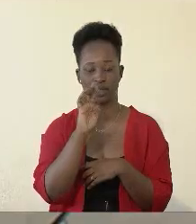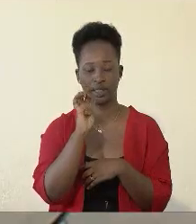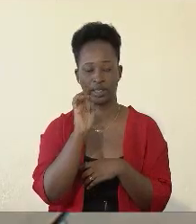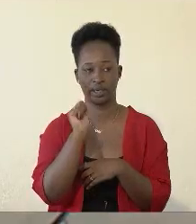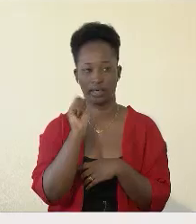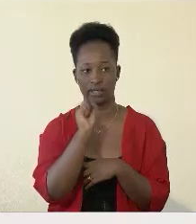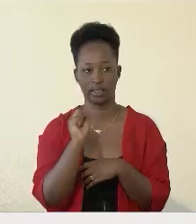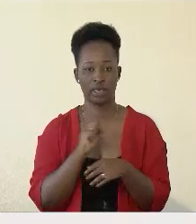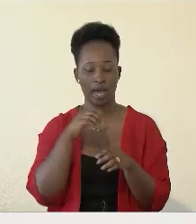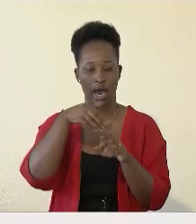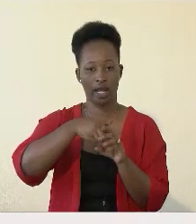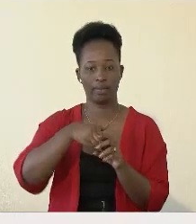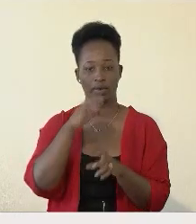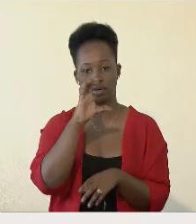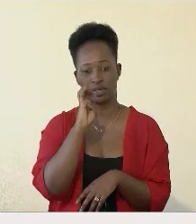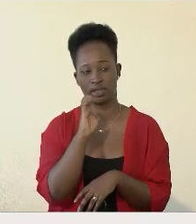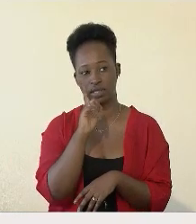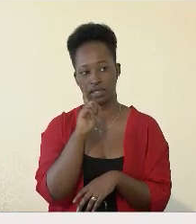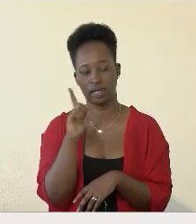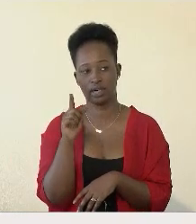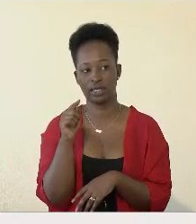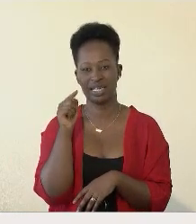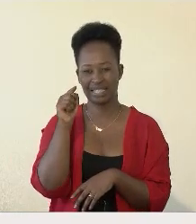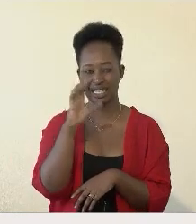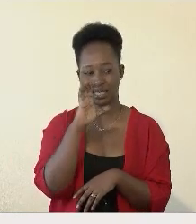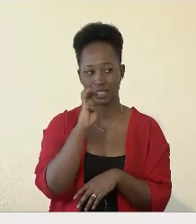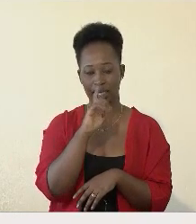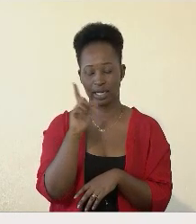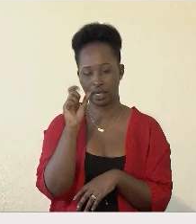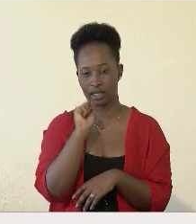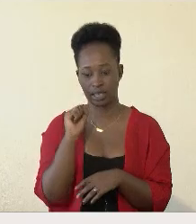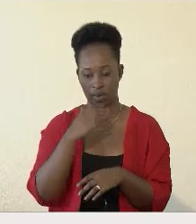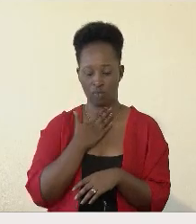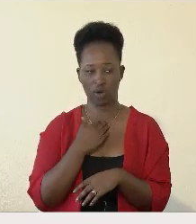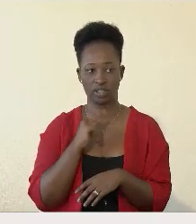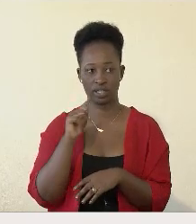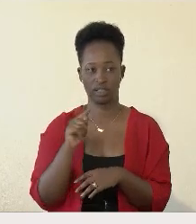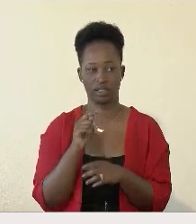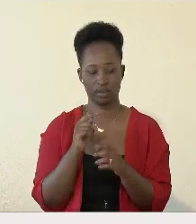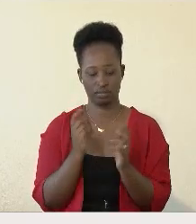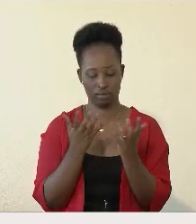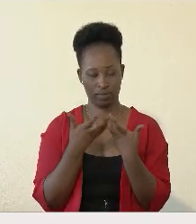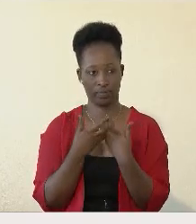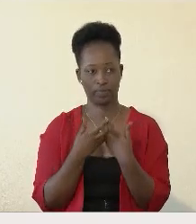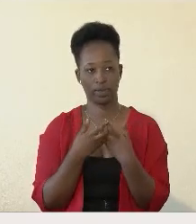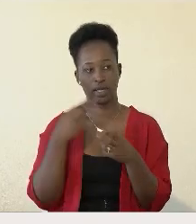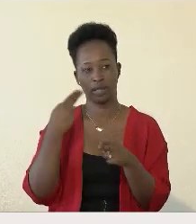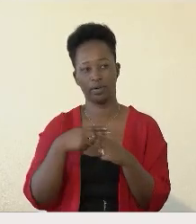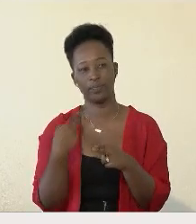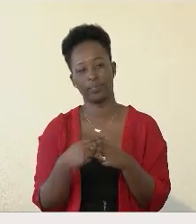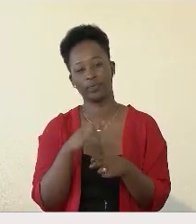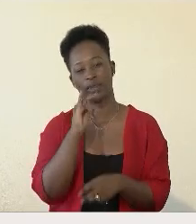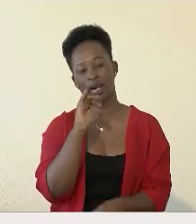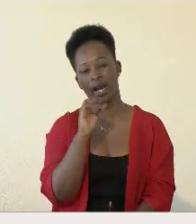contains the cells, once these cells are stimulated, I'm talking about the cells which is called the islets of